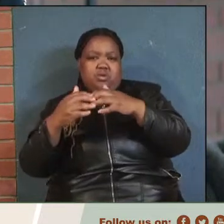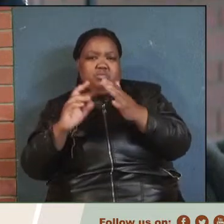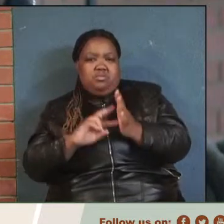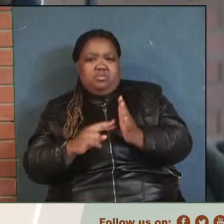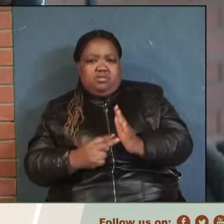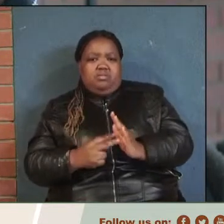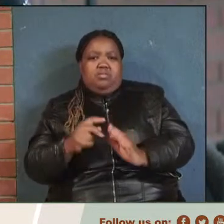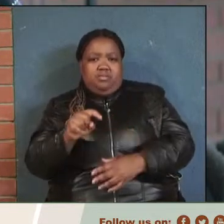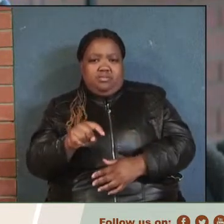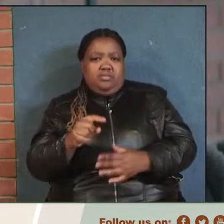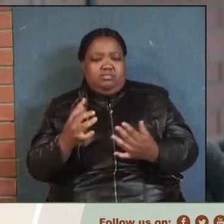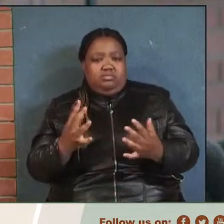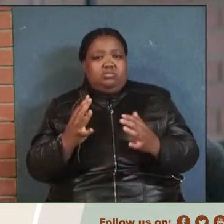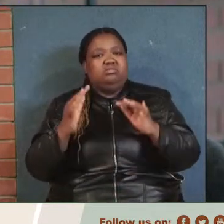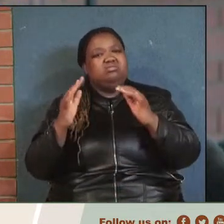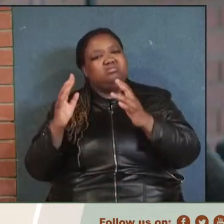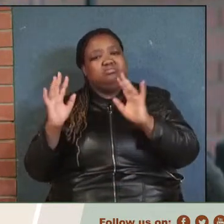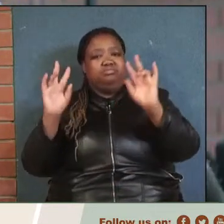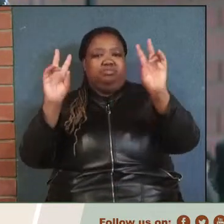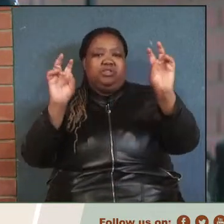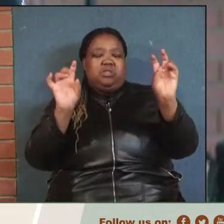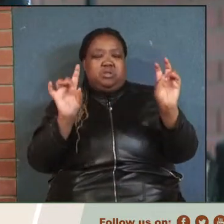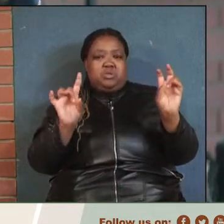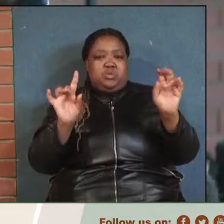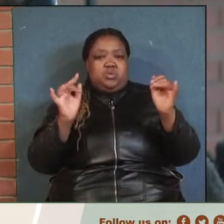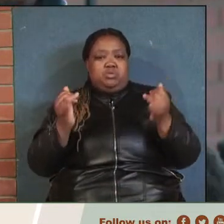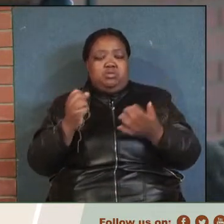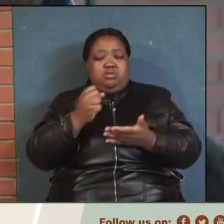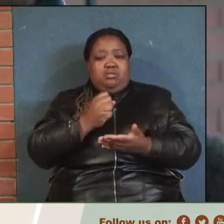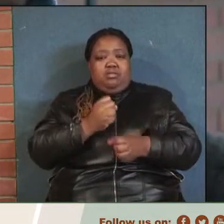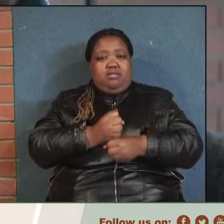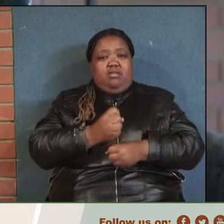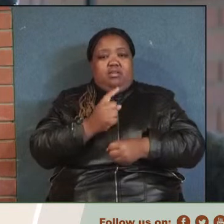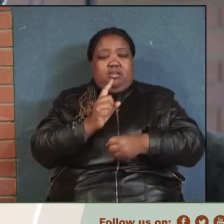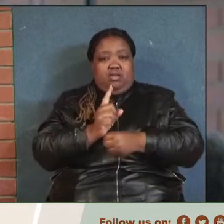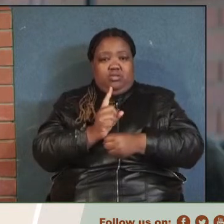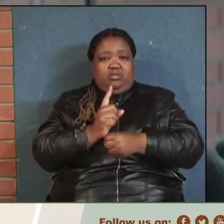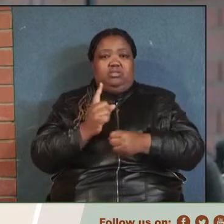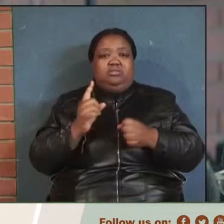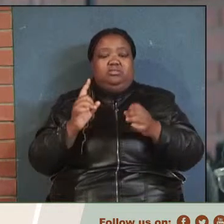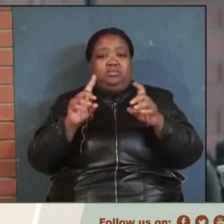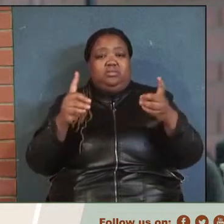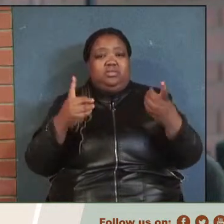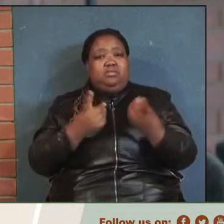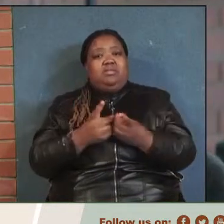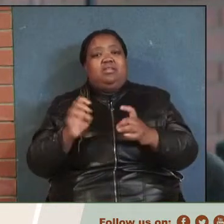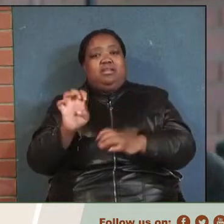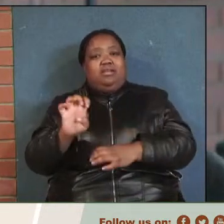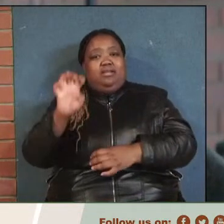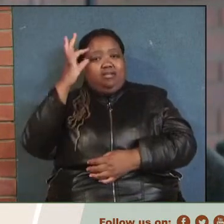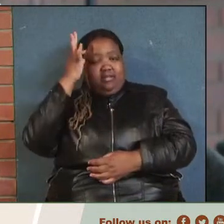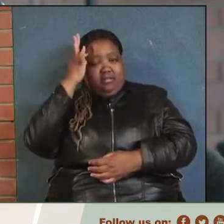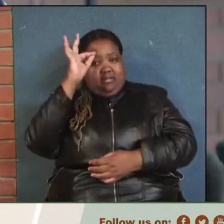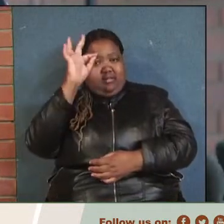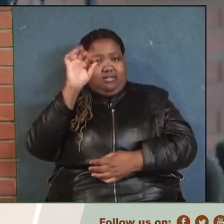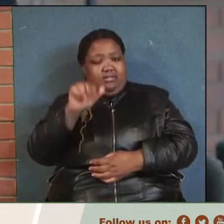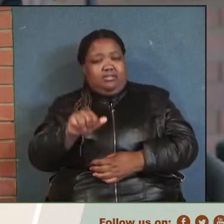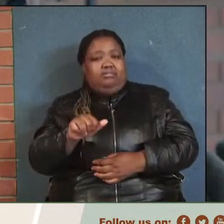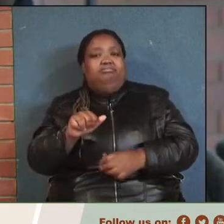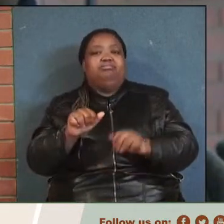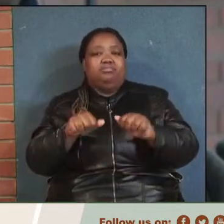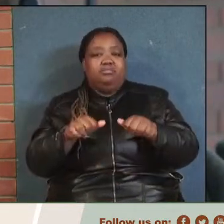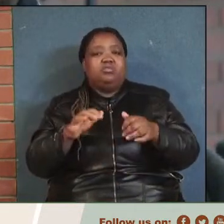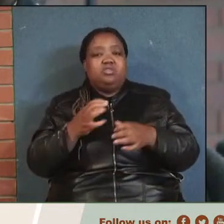let me get straight into the topic. The Gauteng Department of e-Government made extended progress in the rollout of broadband connectivity